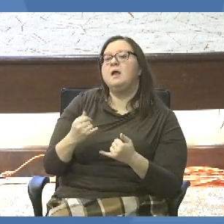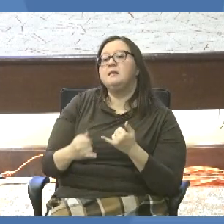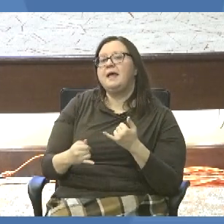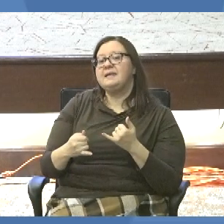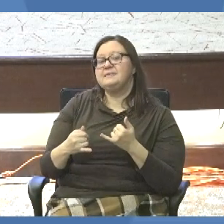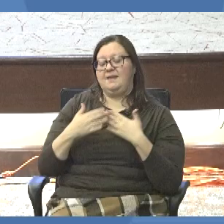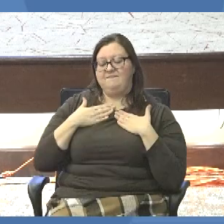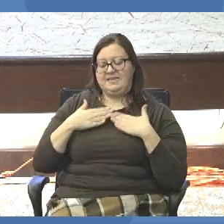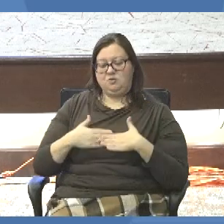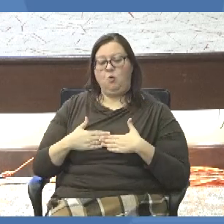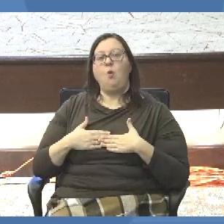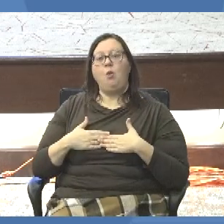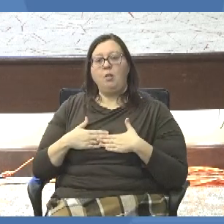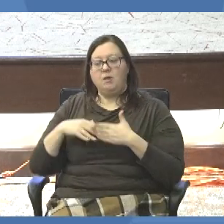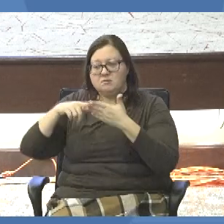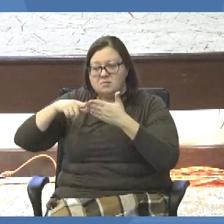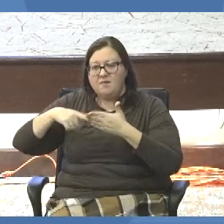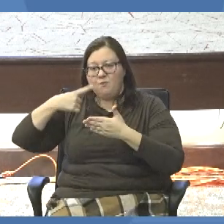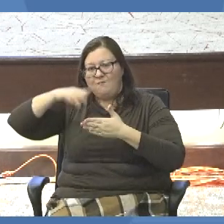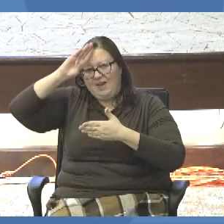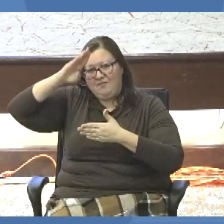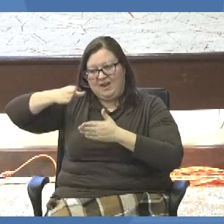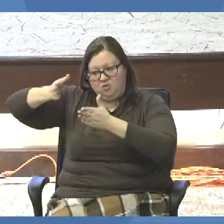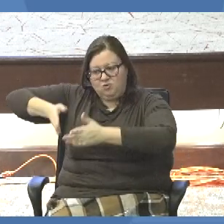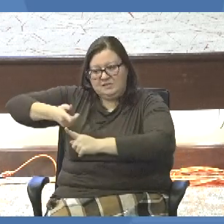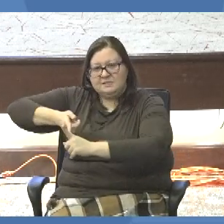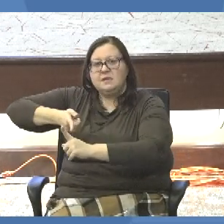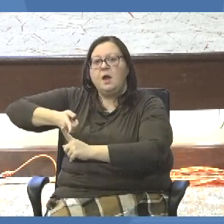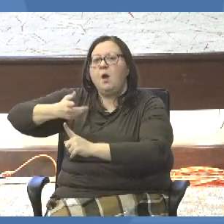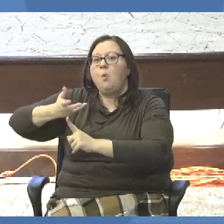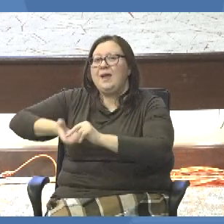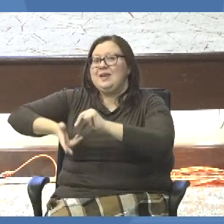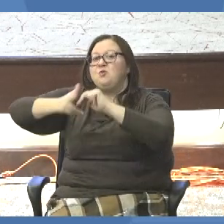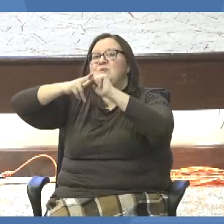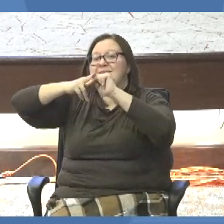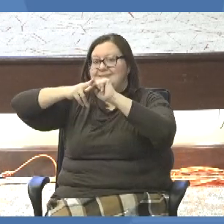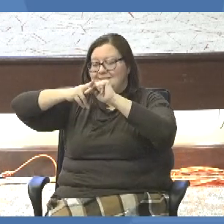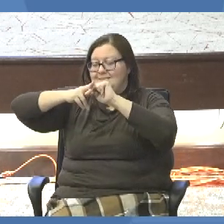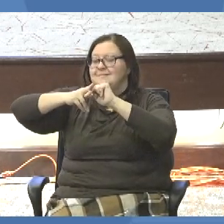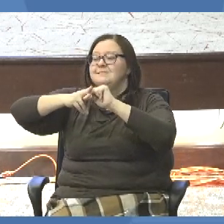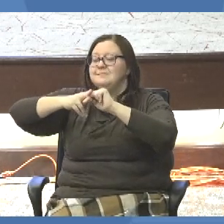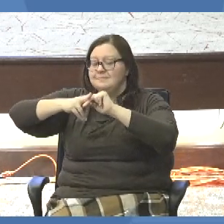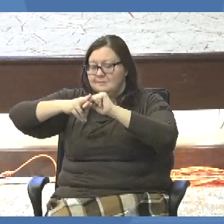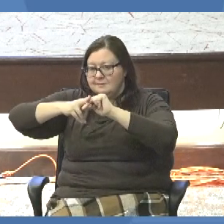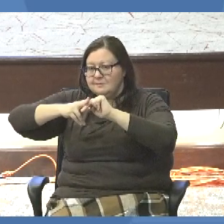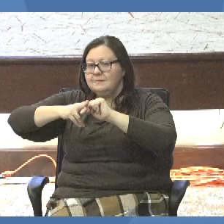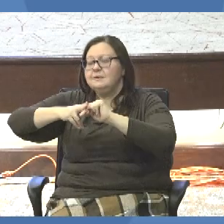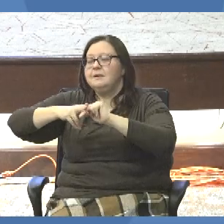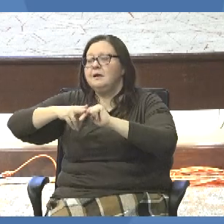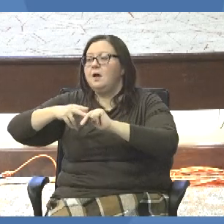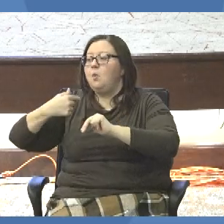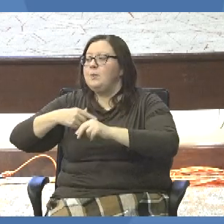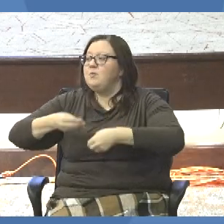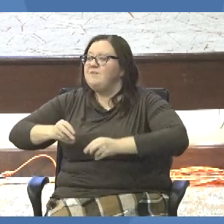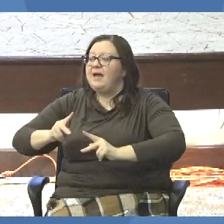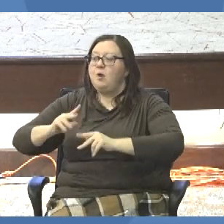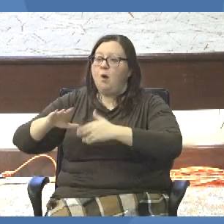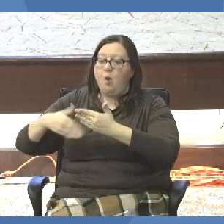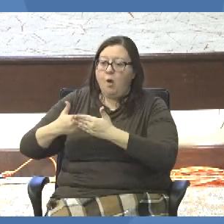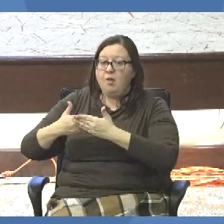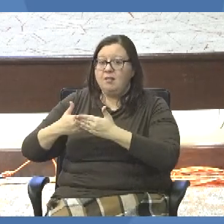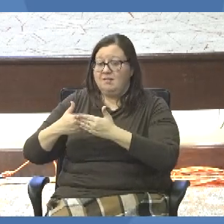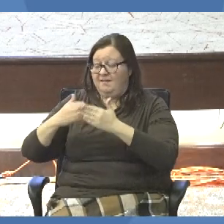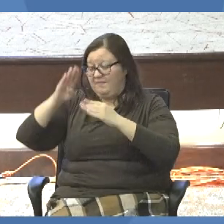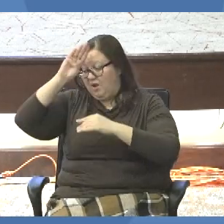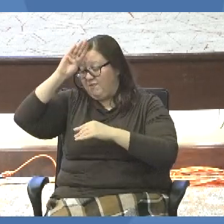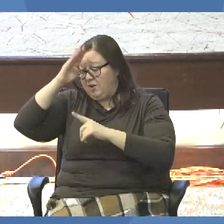firefighter physicals at 188. This is a metric we want to see up. Firefighter physicals, we provide an opportunity for all of our firefighters to have an